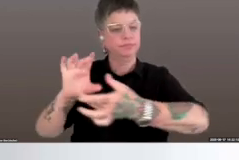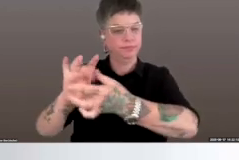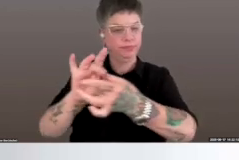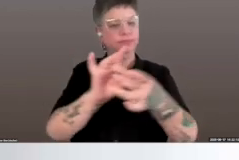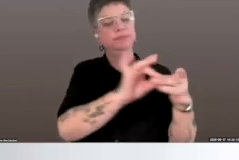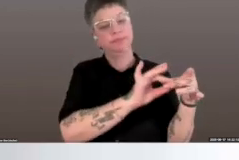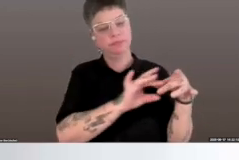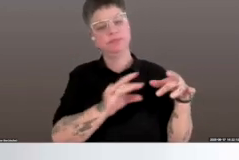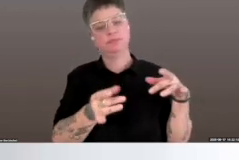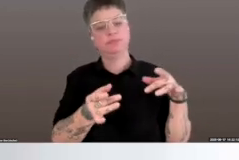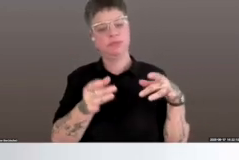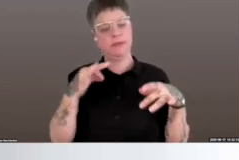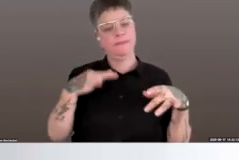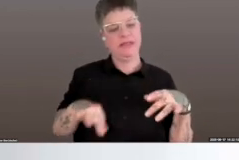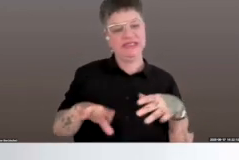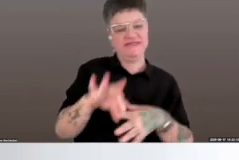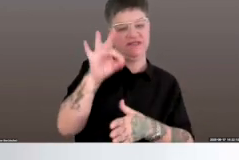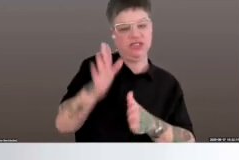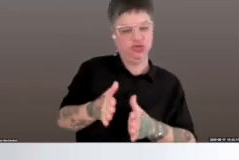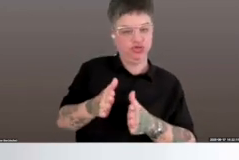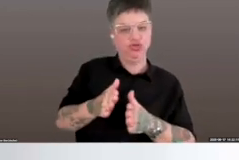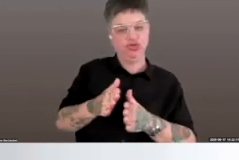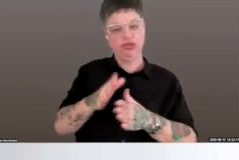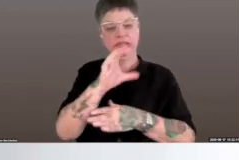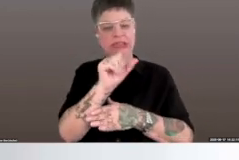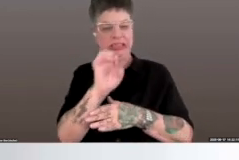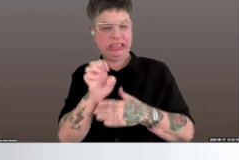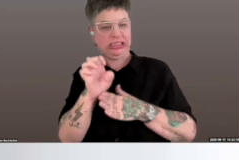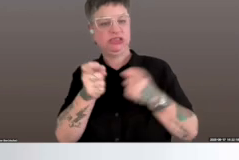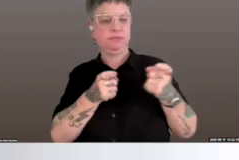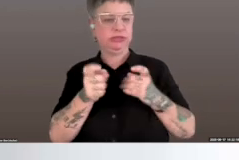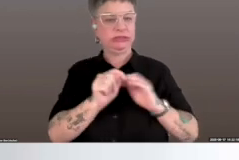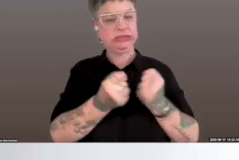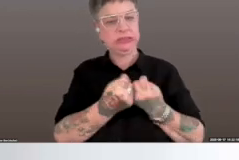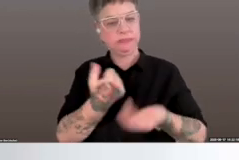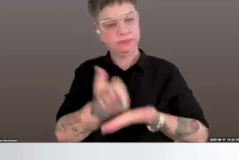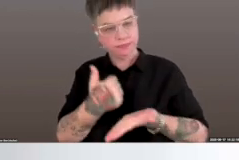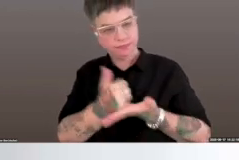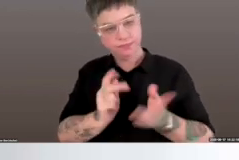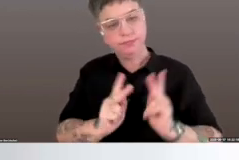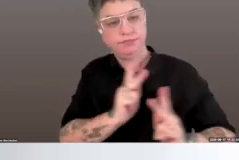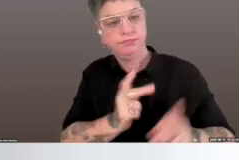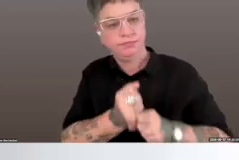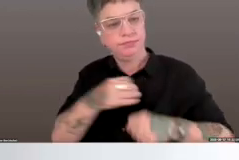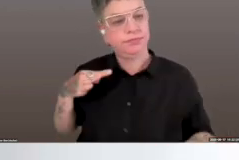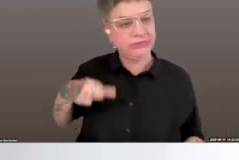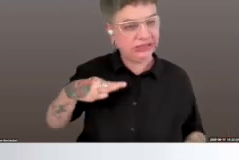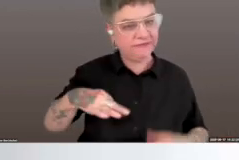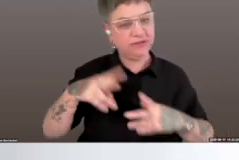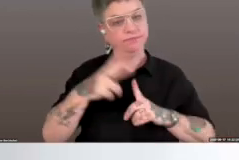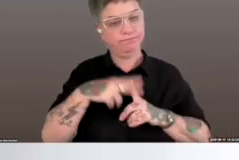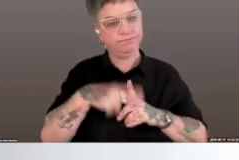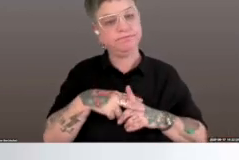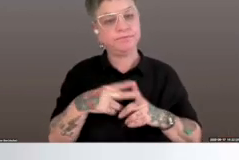support web tool called the Benefits Finder, a case management team that helps individuals get their incentive applications in, and a